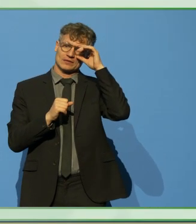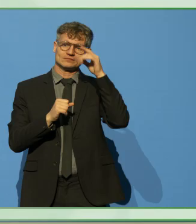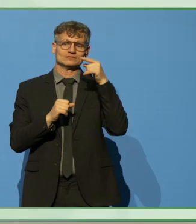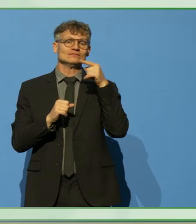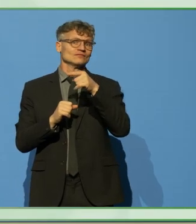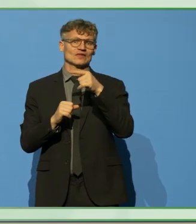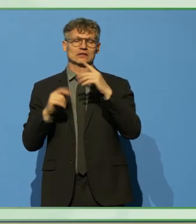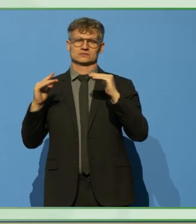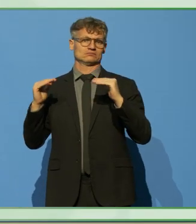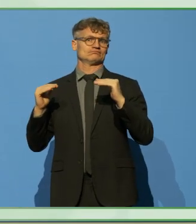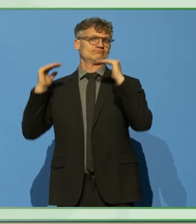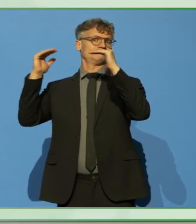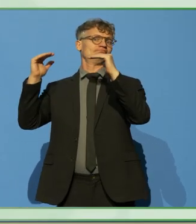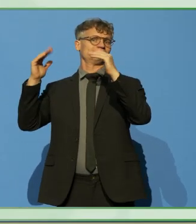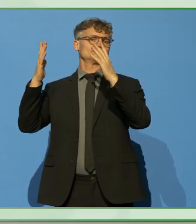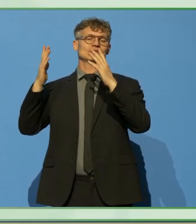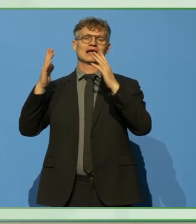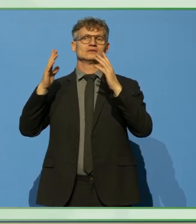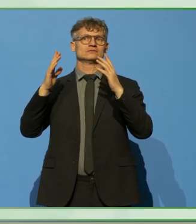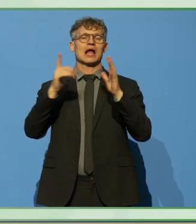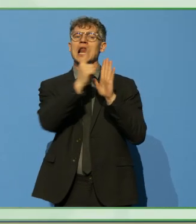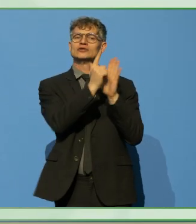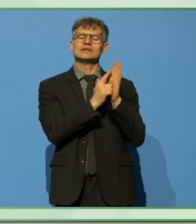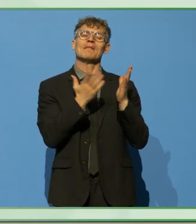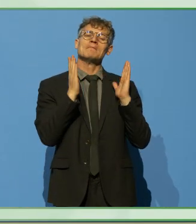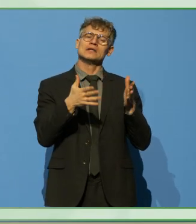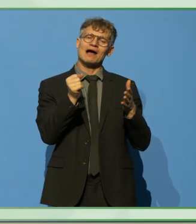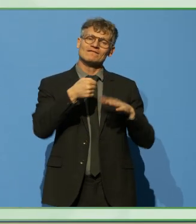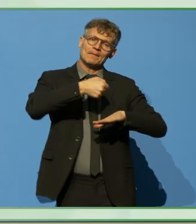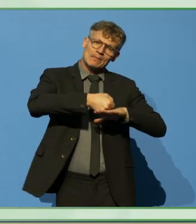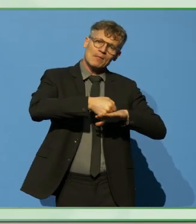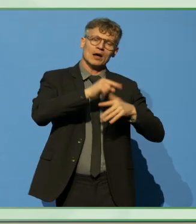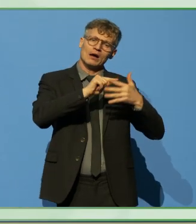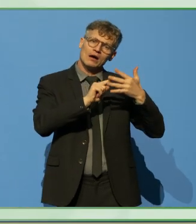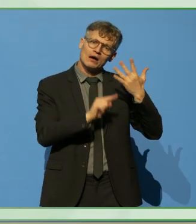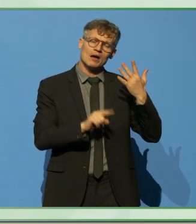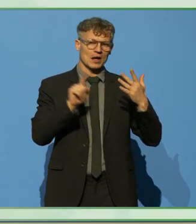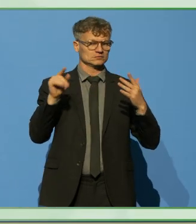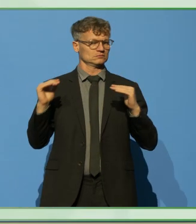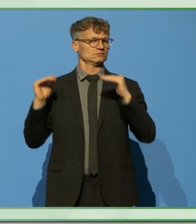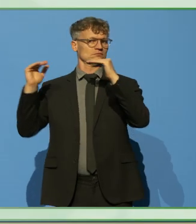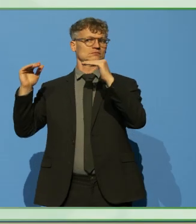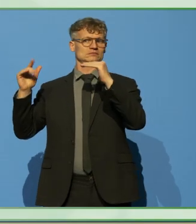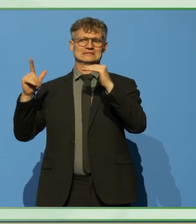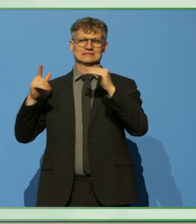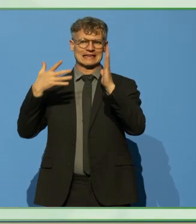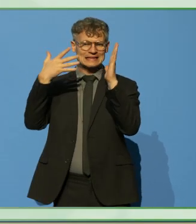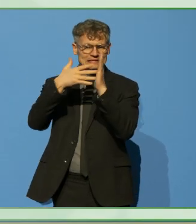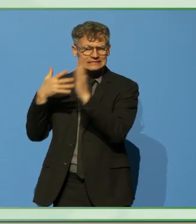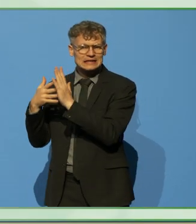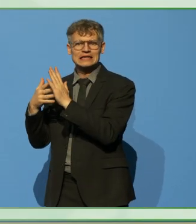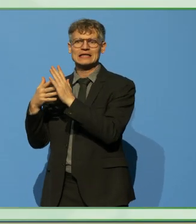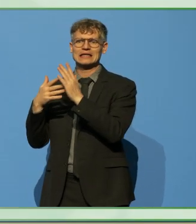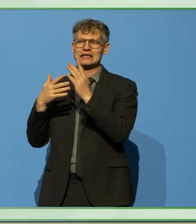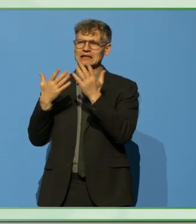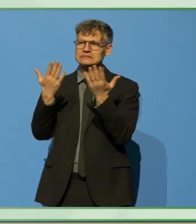the legislation. And there, having testing panels, having input really very